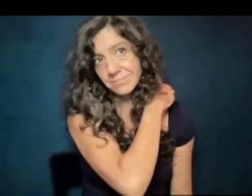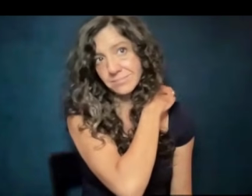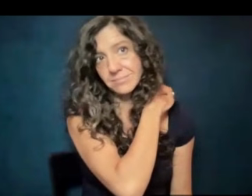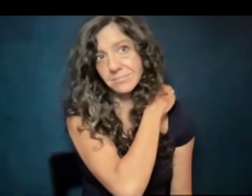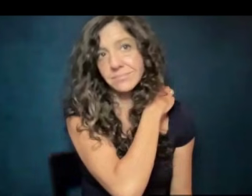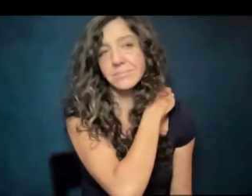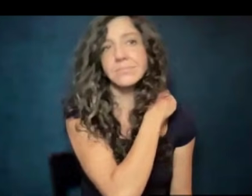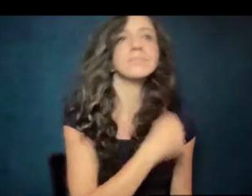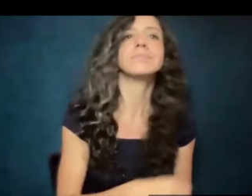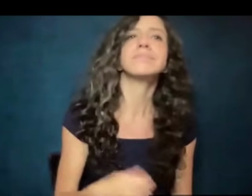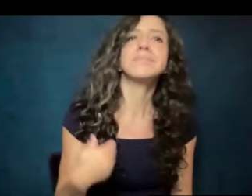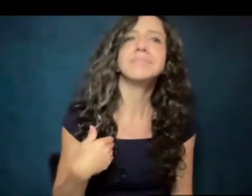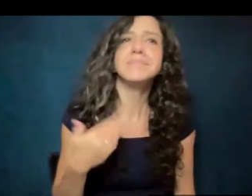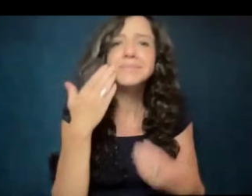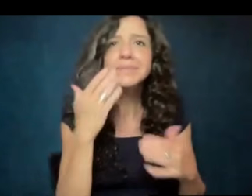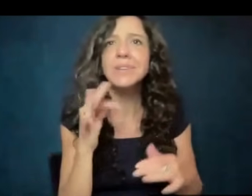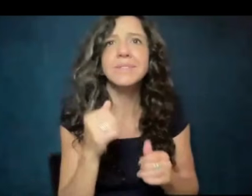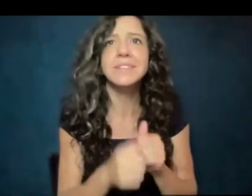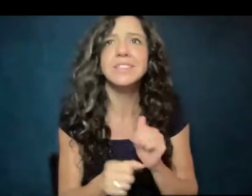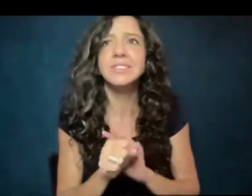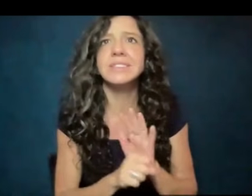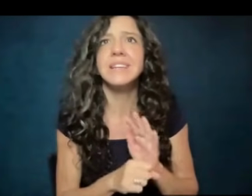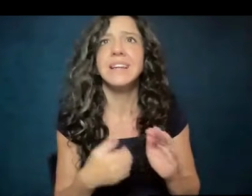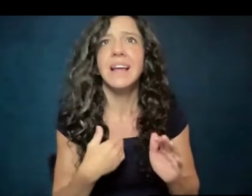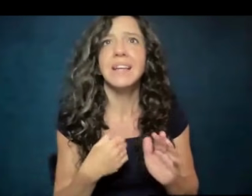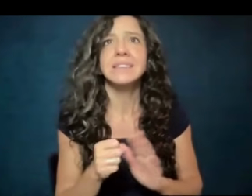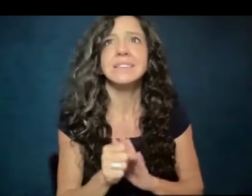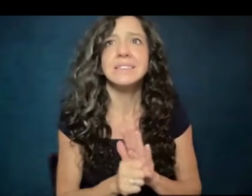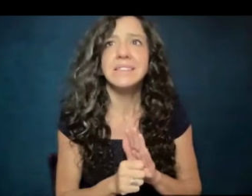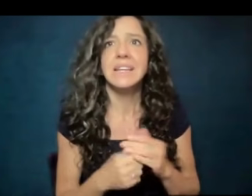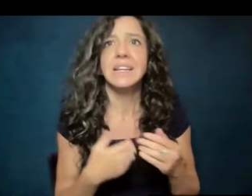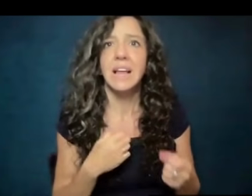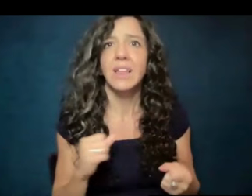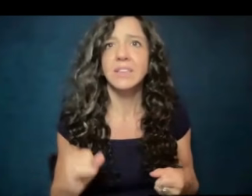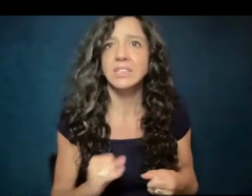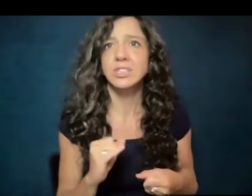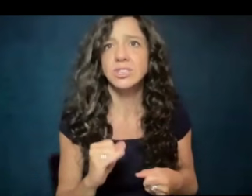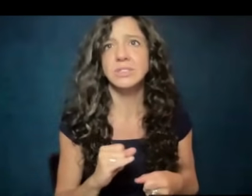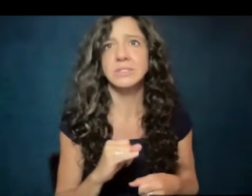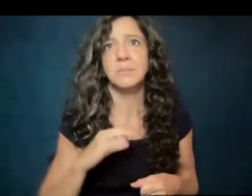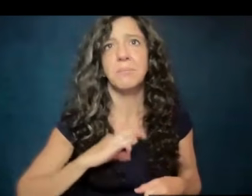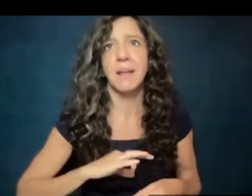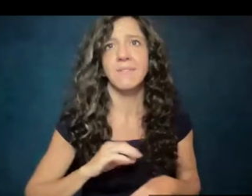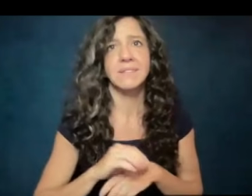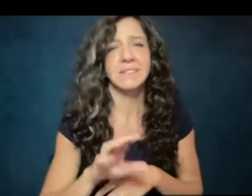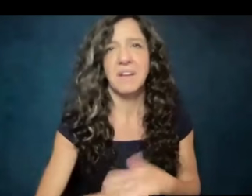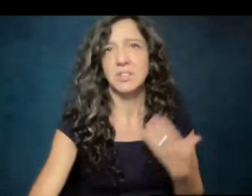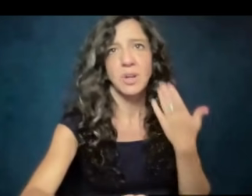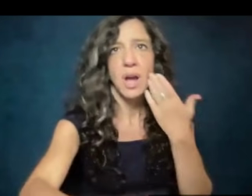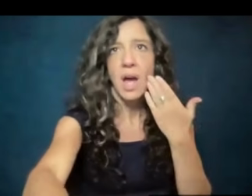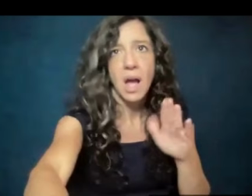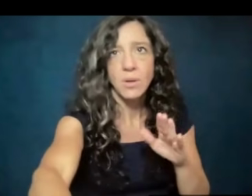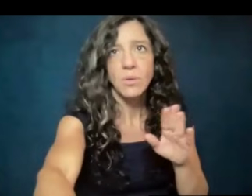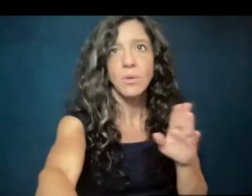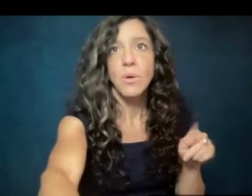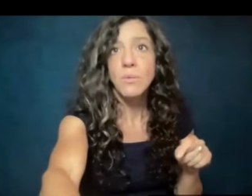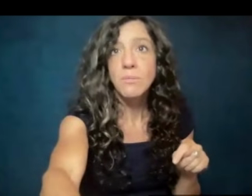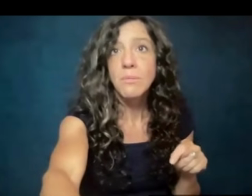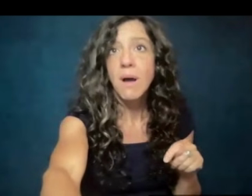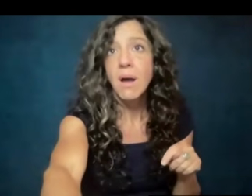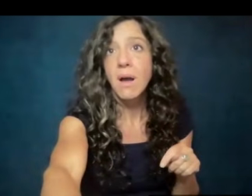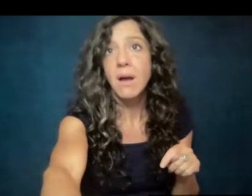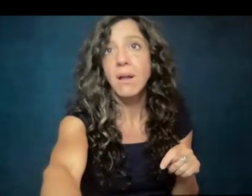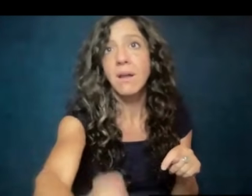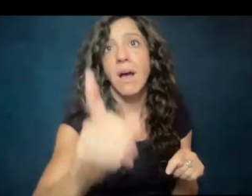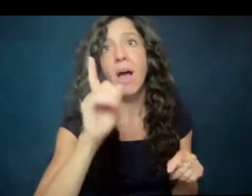I don't know if every state has a state health insurance benefits advisor, but I think it would be great if there were